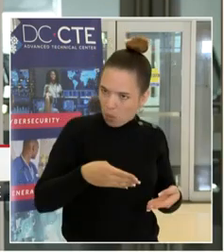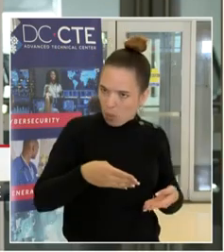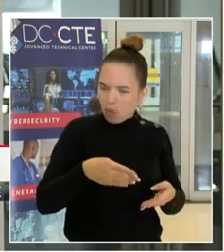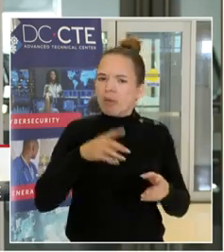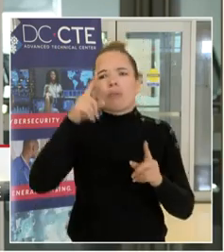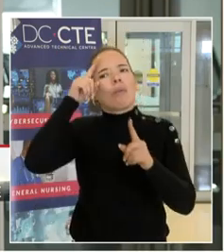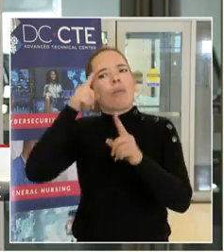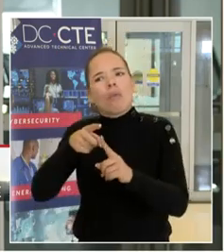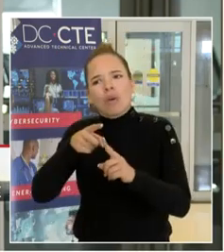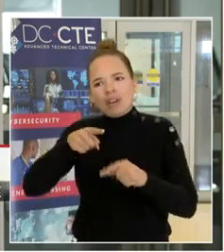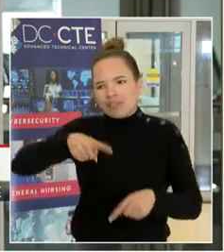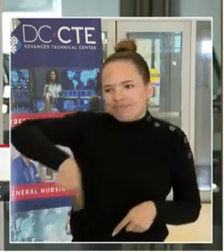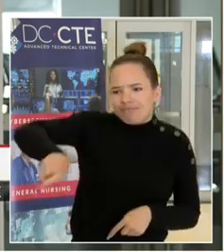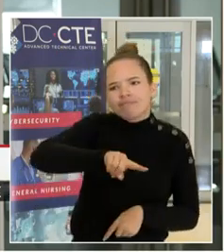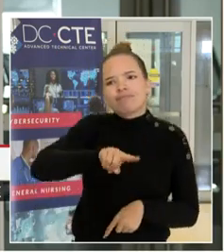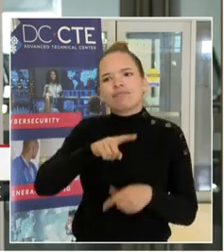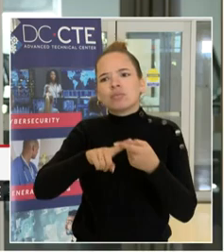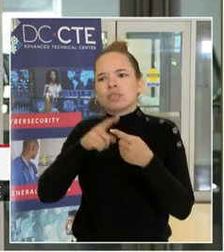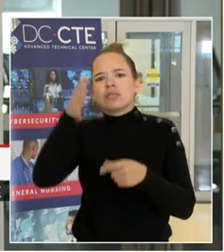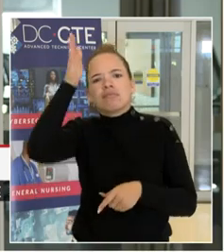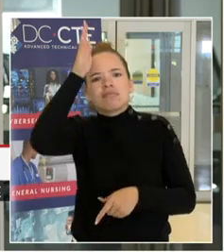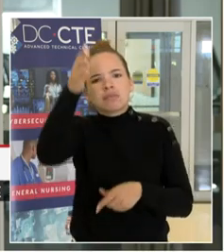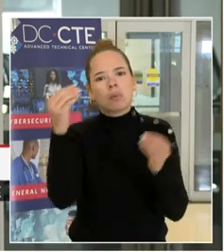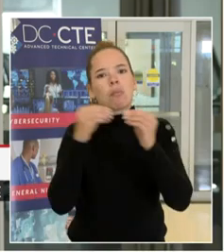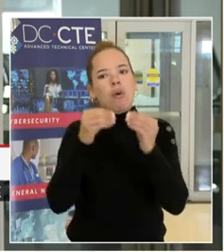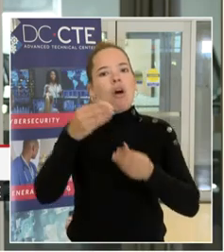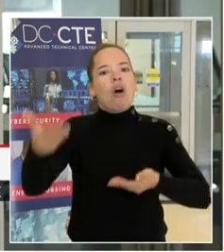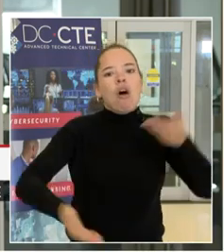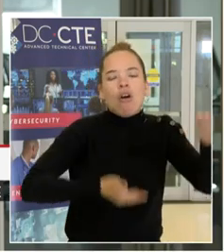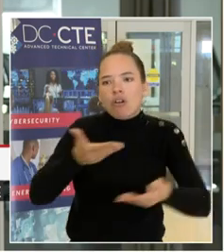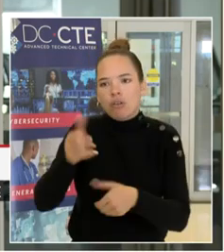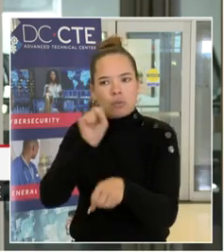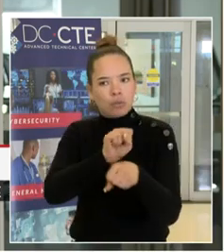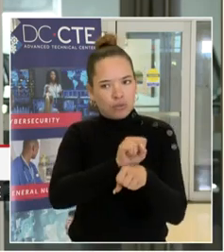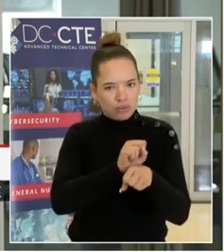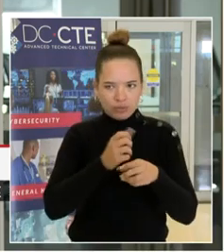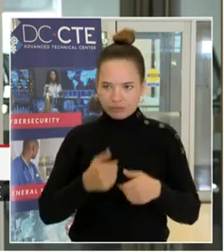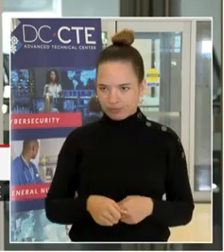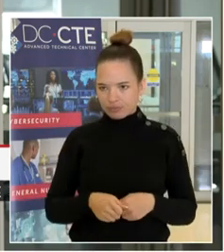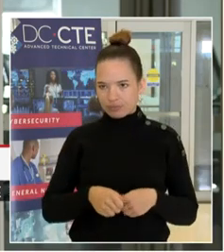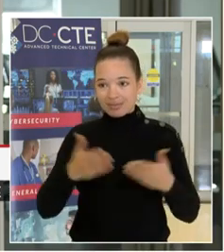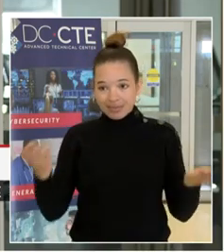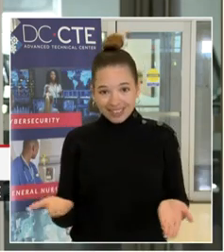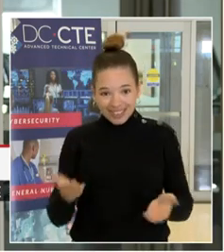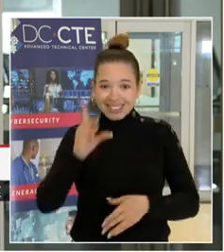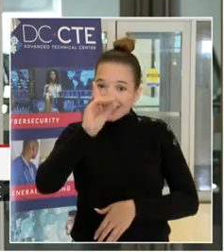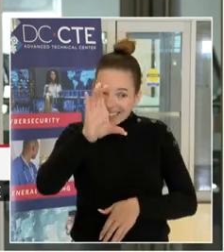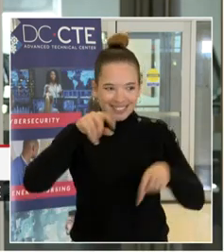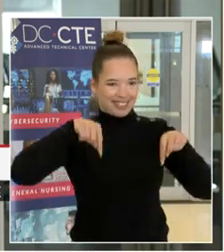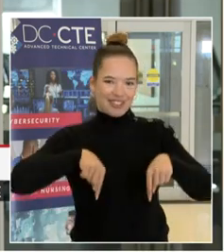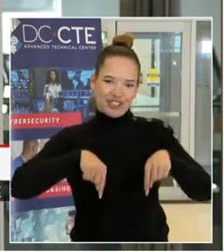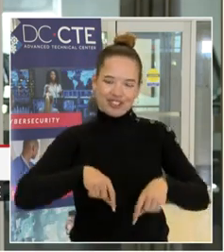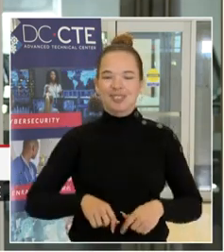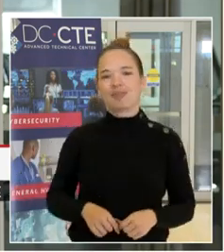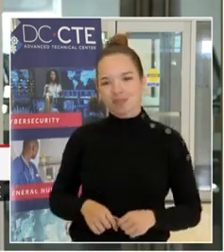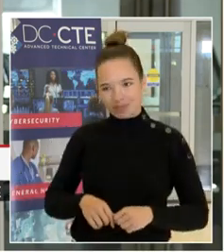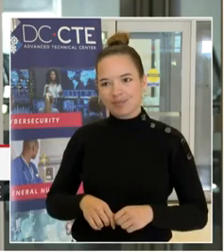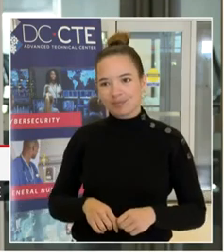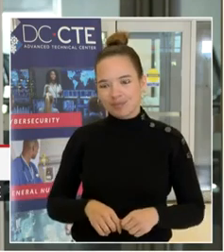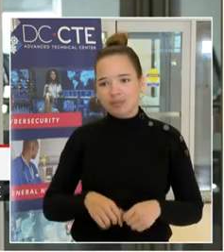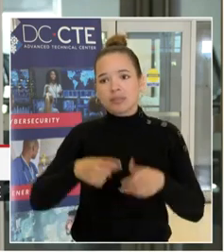really good paying jobs that exist right here in the District of Columbia. At the beginning of the school